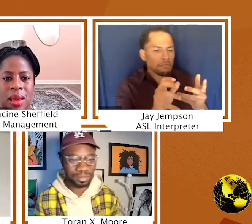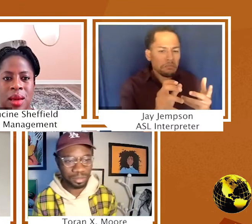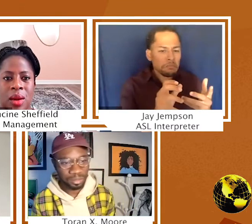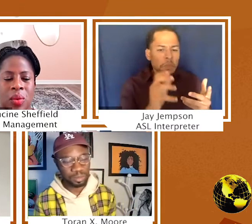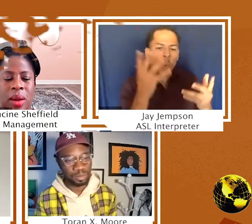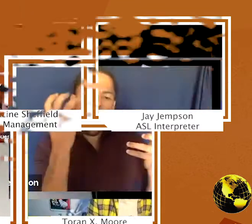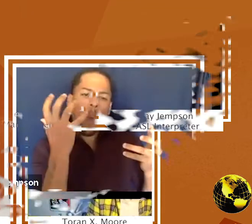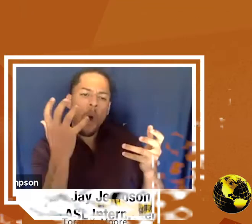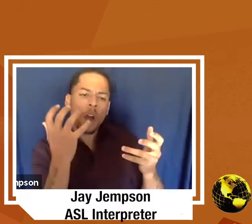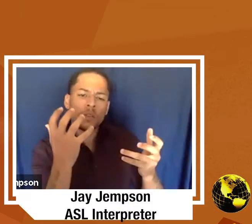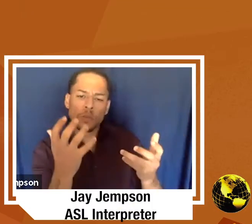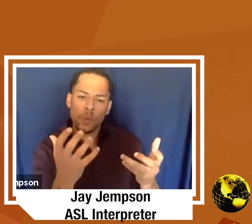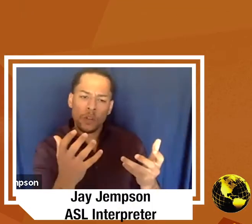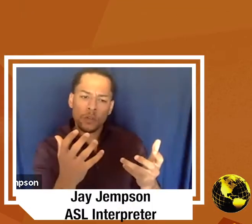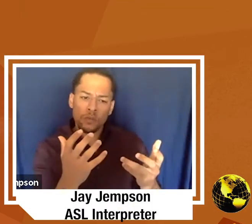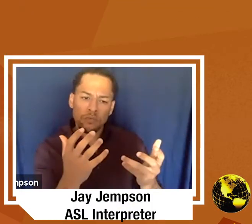this project?